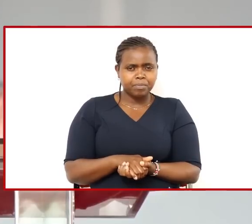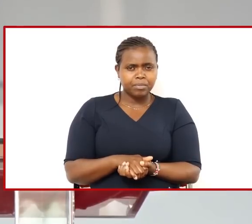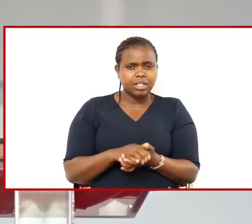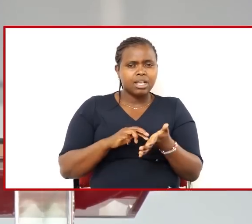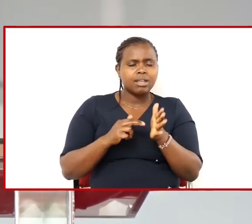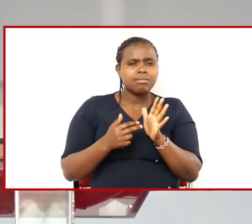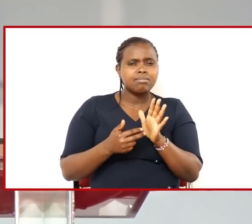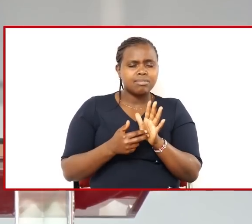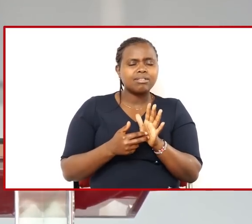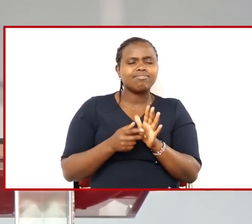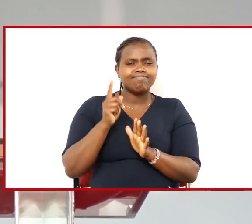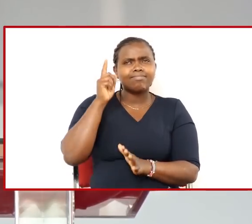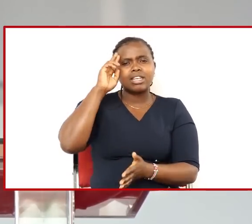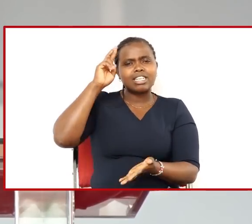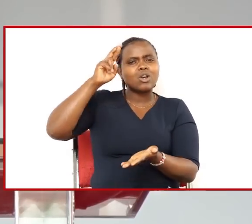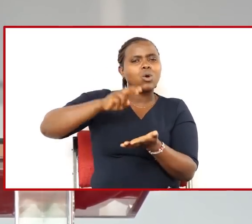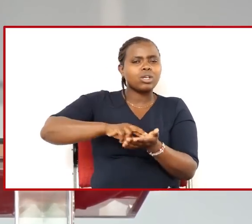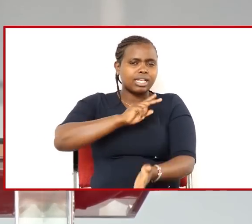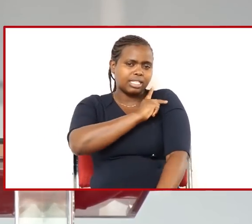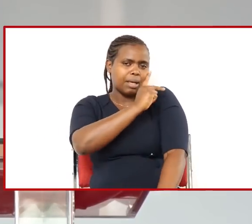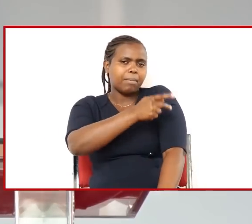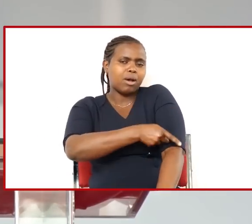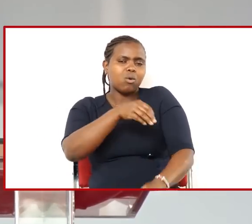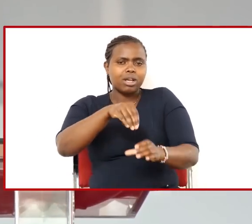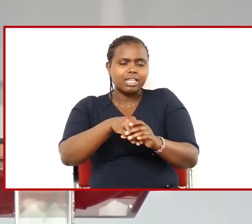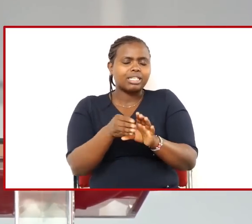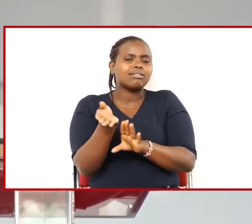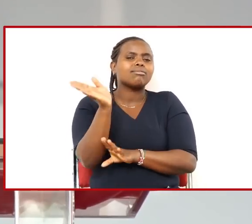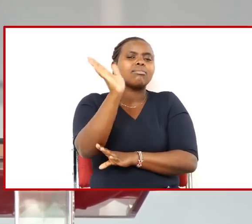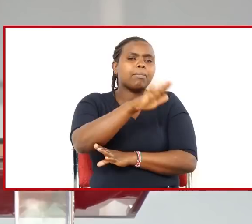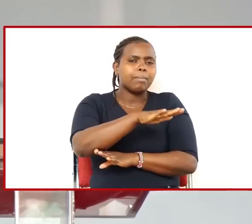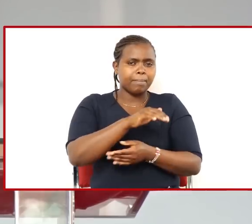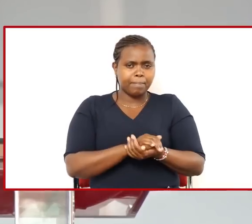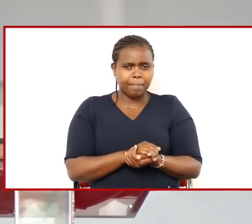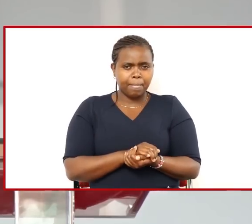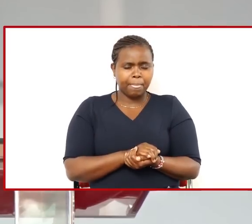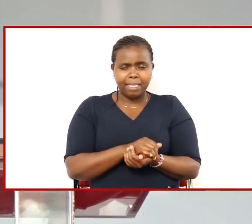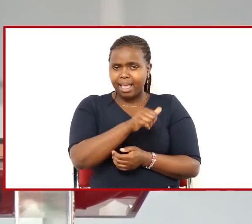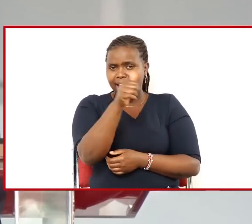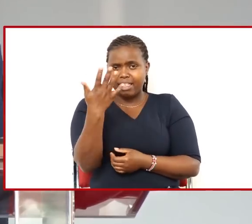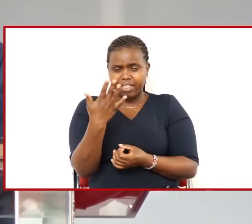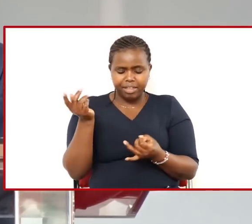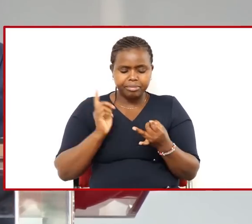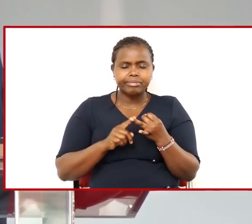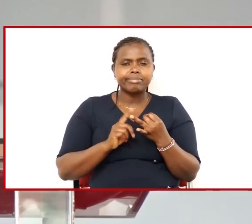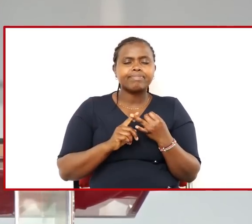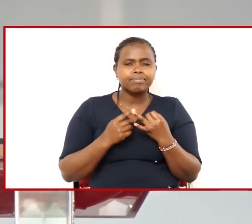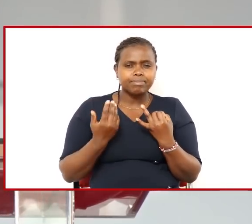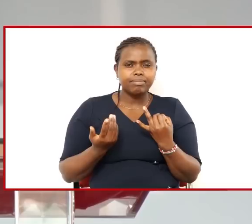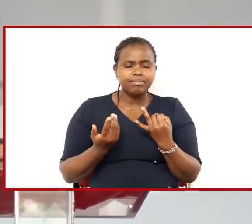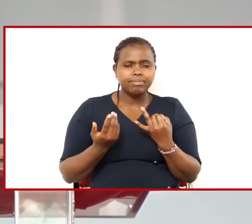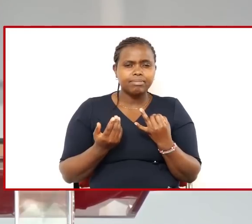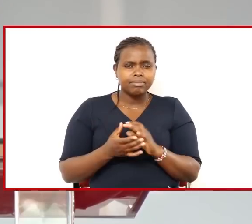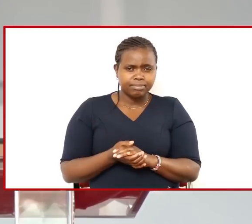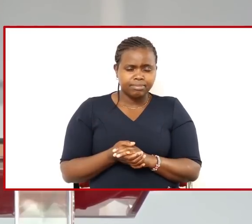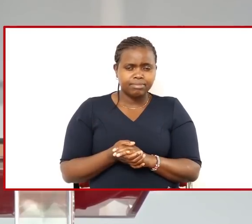So he had to recognize the power in the restoration. Another thing we see there is